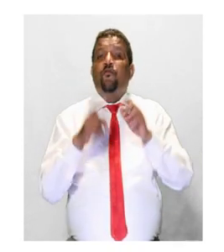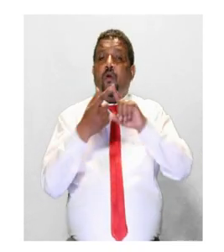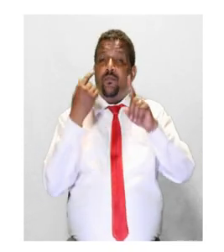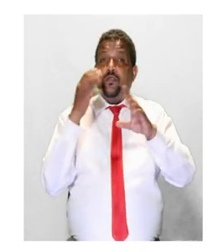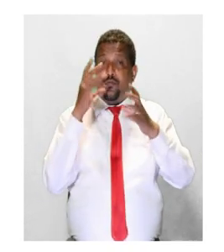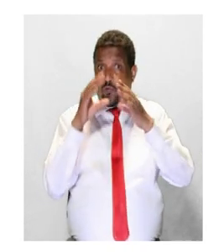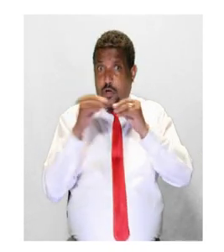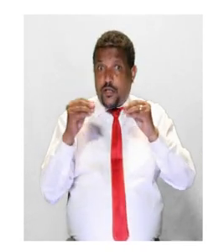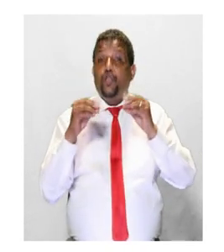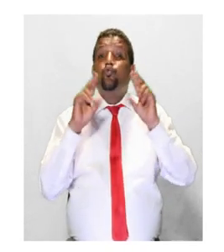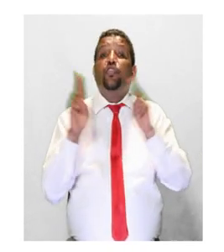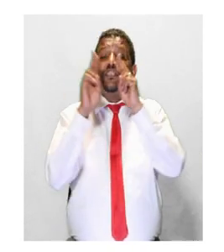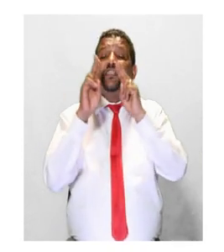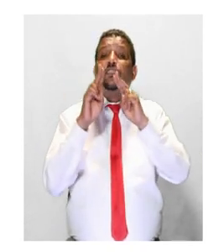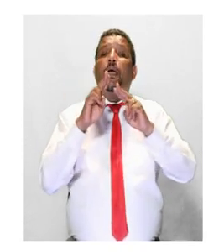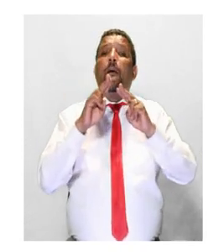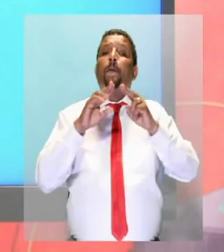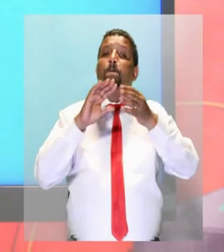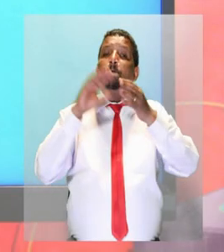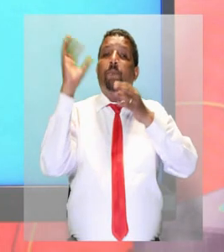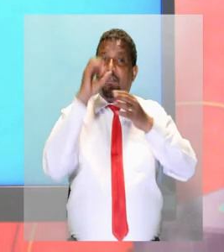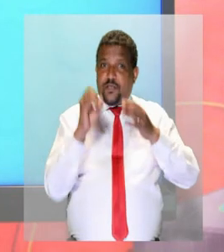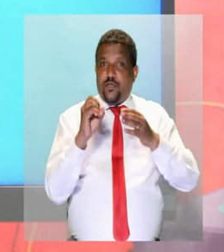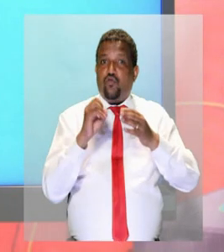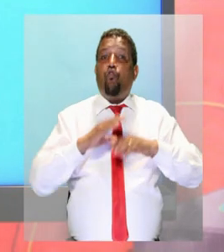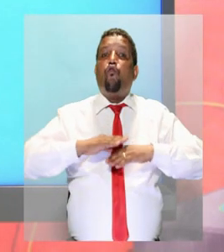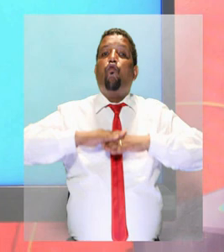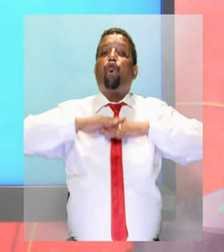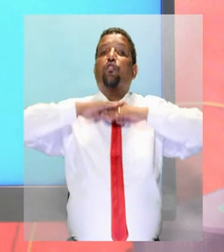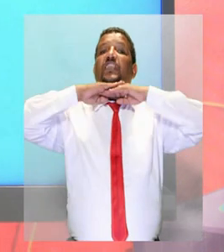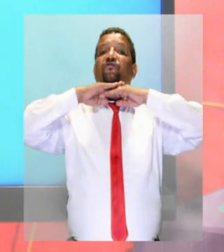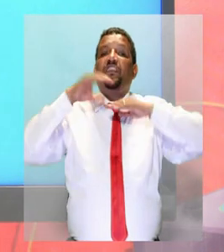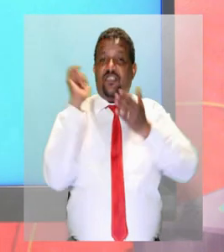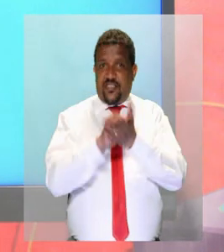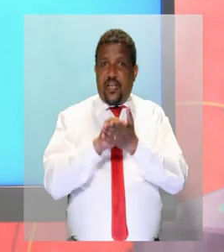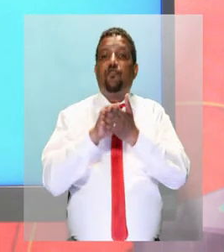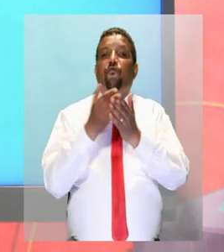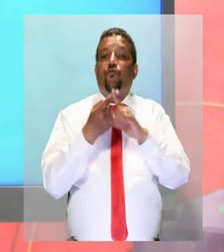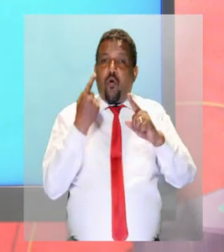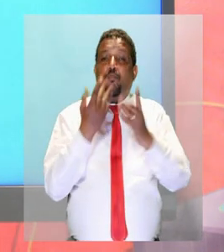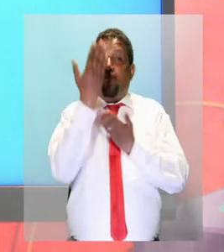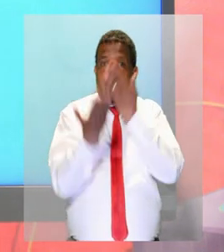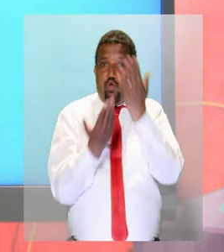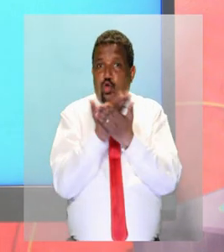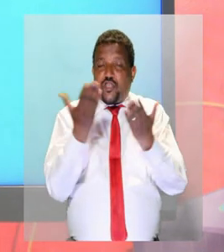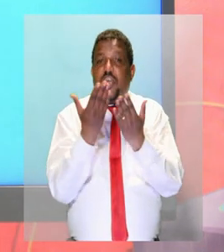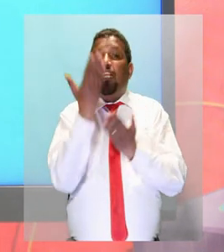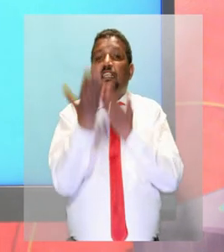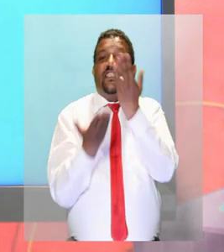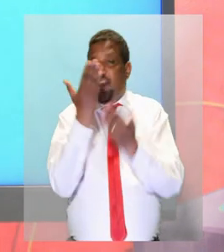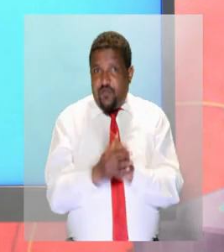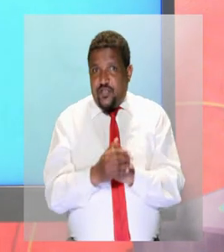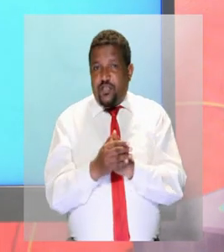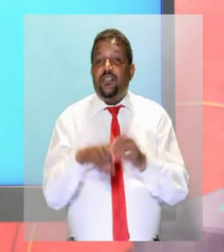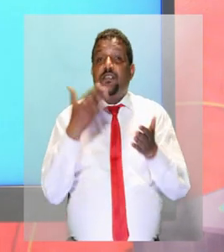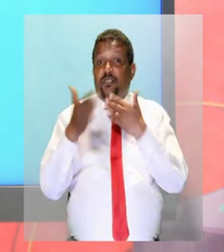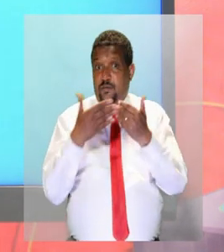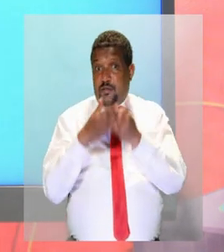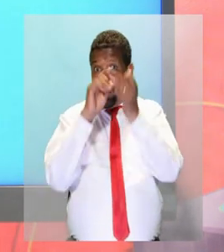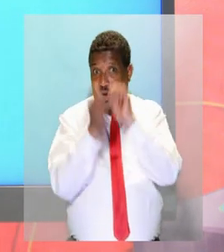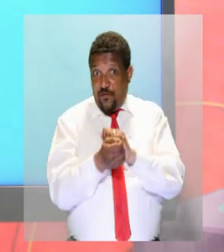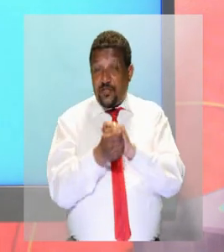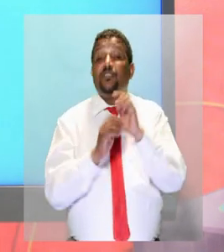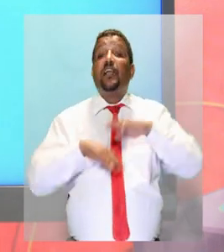the satisfaction that a person gets from consumption of goods or service, or simply it is the satisfaction that we derived